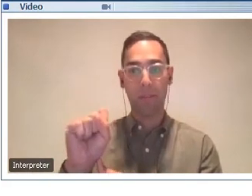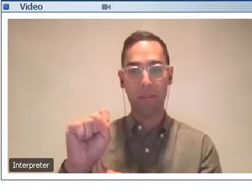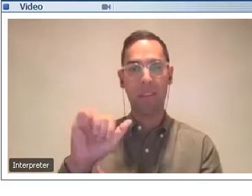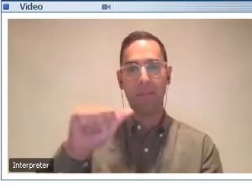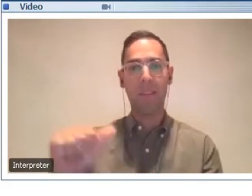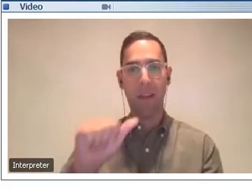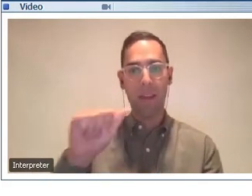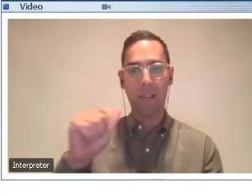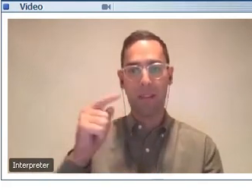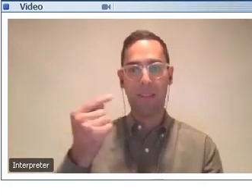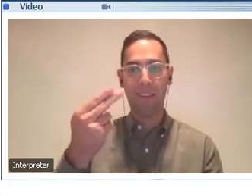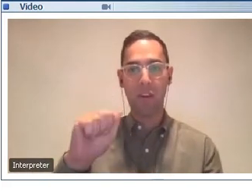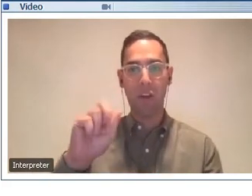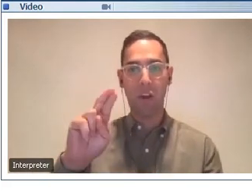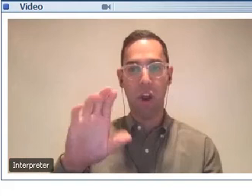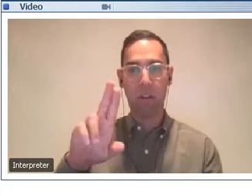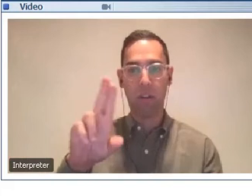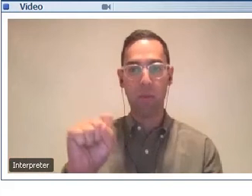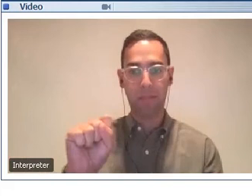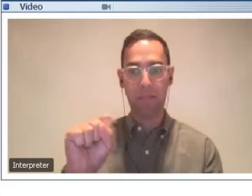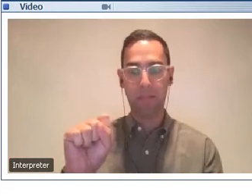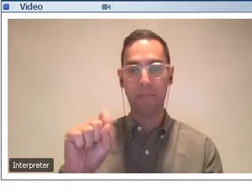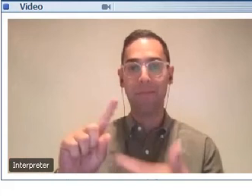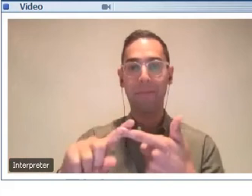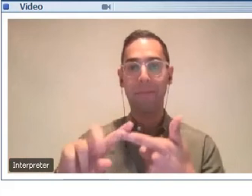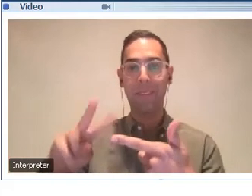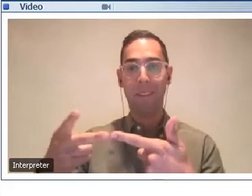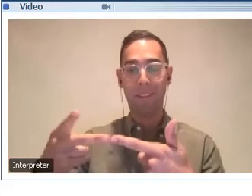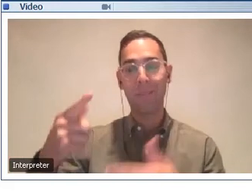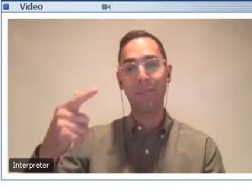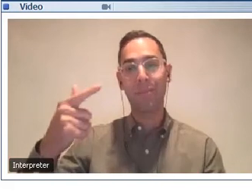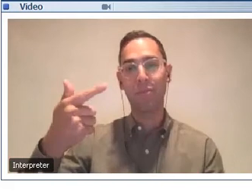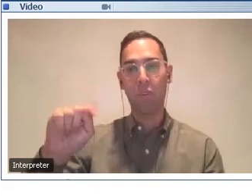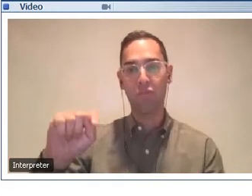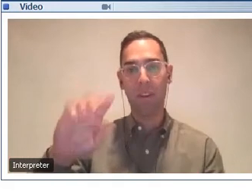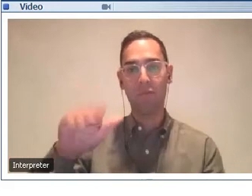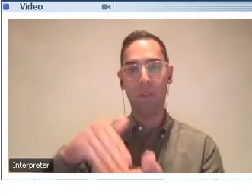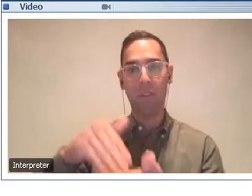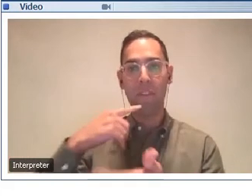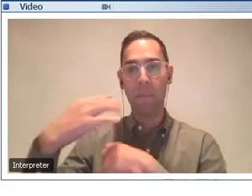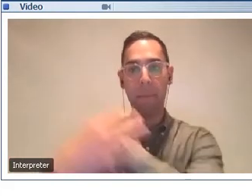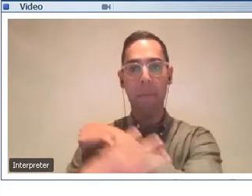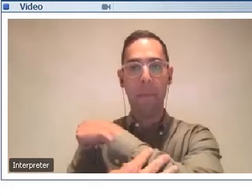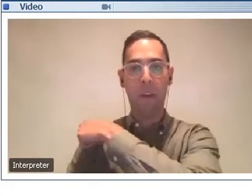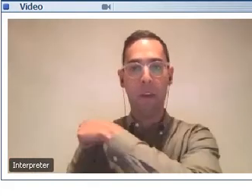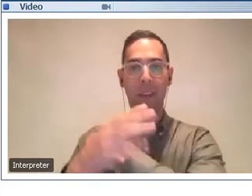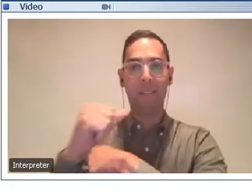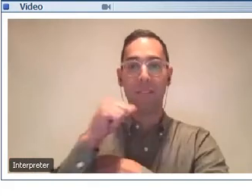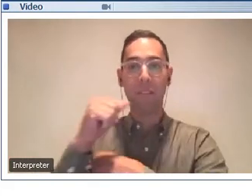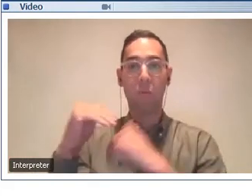@TheARCUS. The second is for the Georgetown Center on Poverty and Inequality, and that is